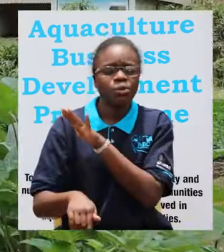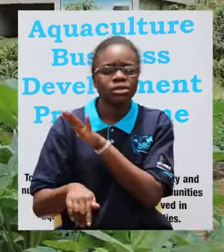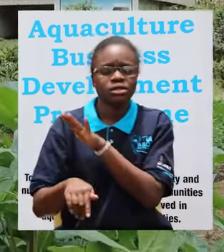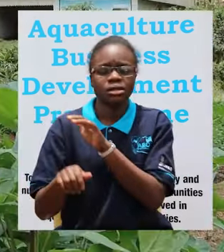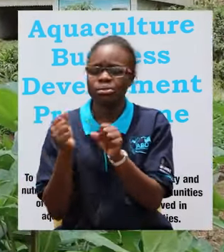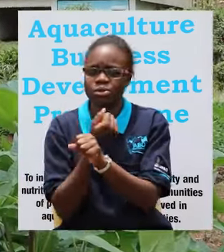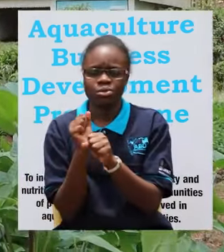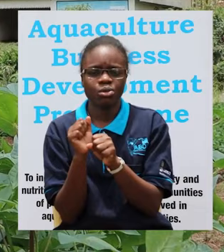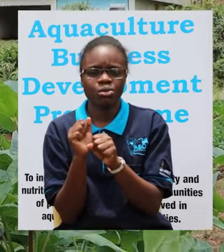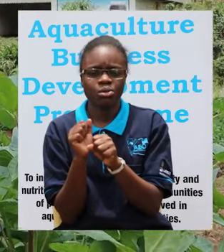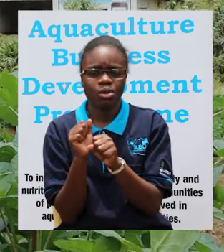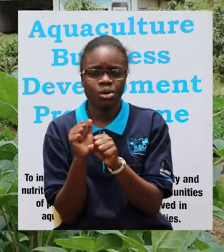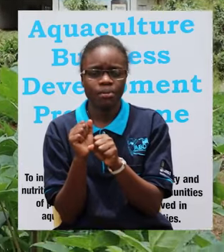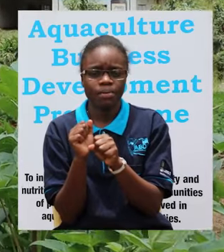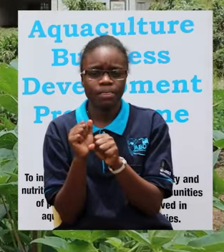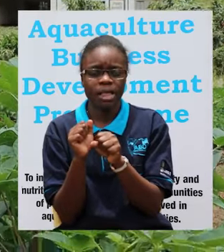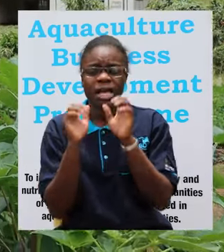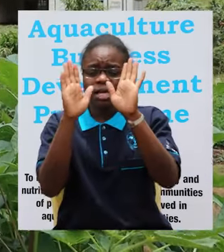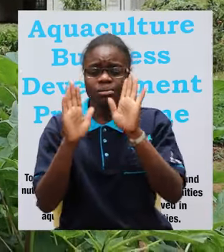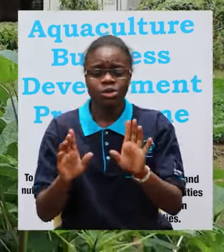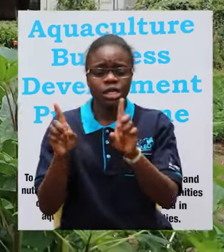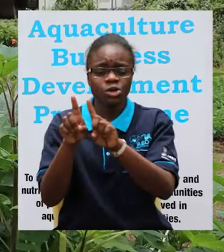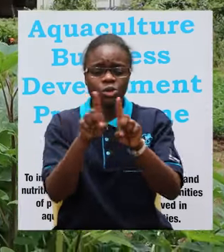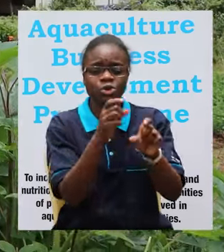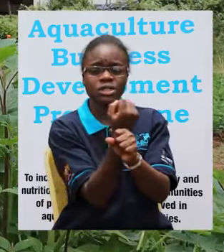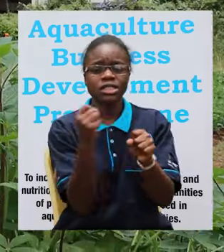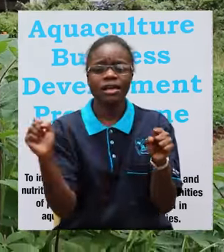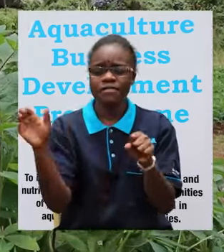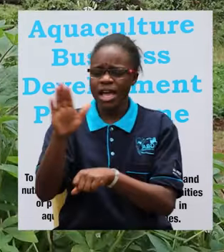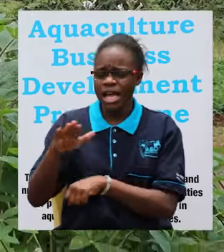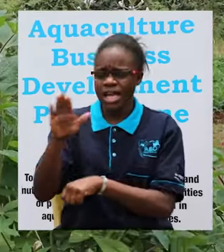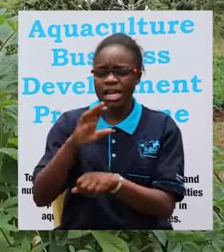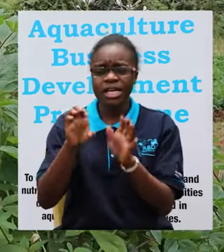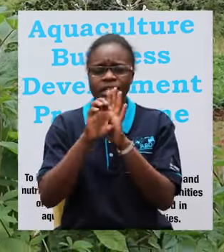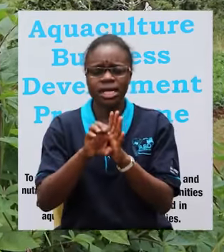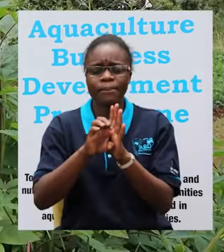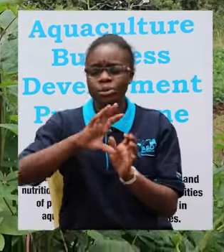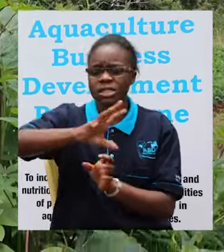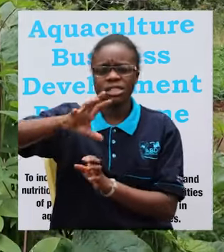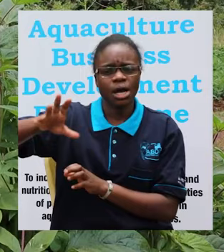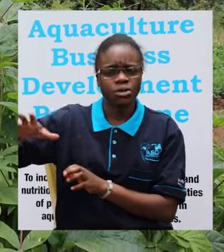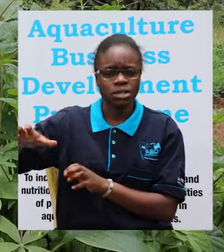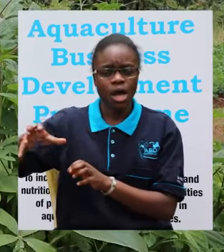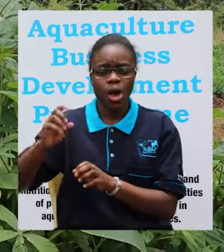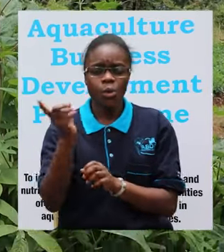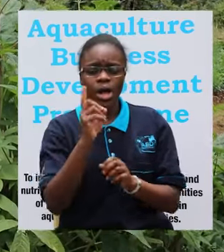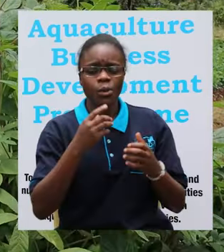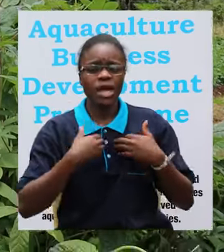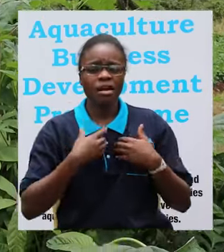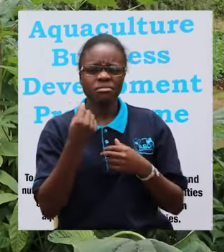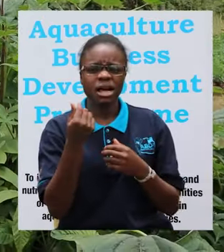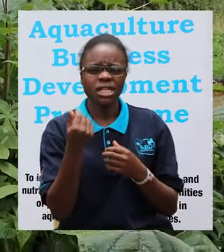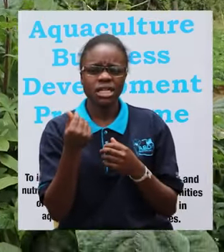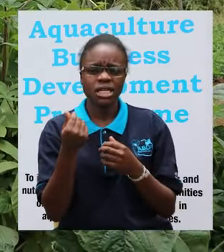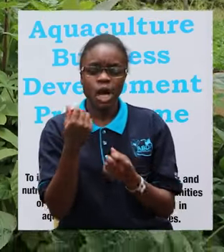also ideal in space limiting areas like urban areas, where we have cash